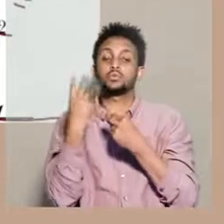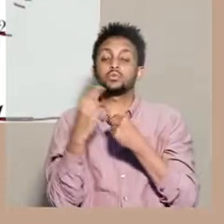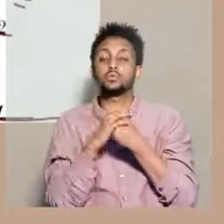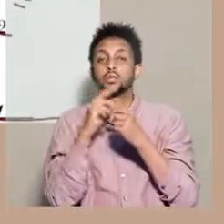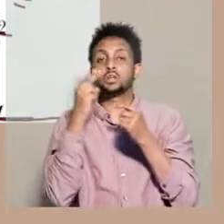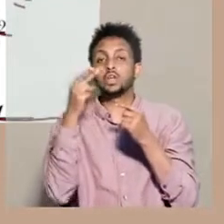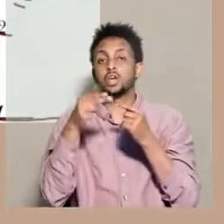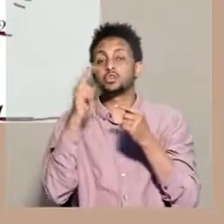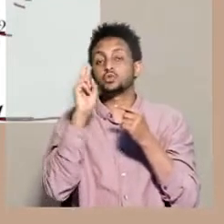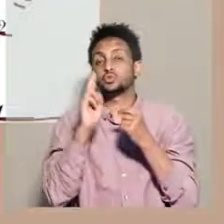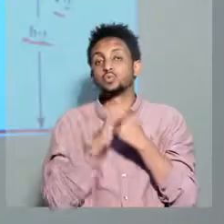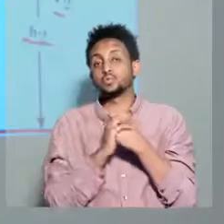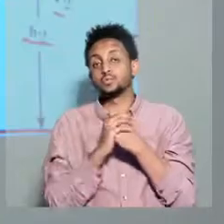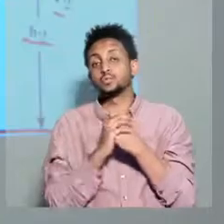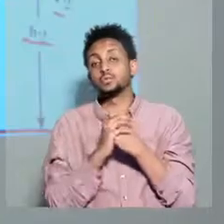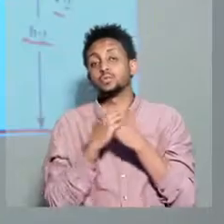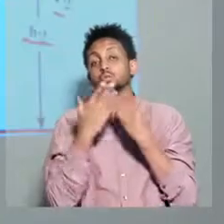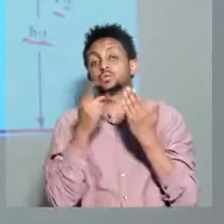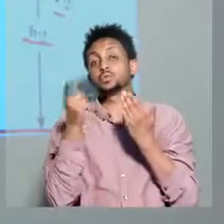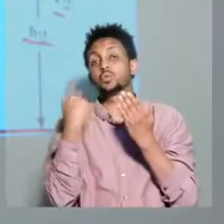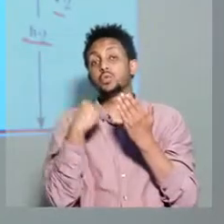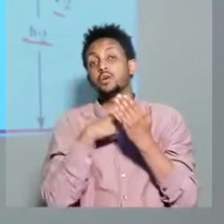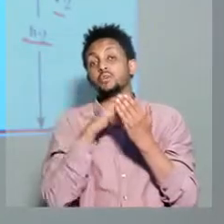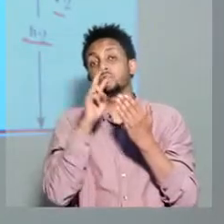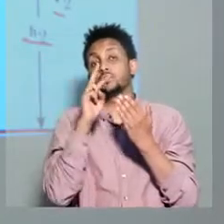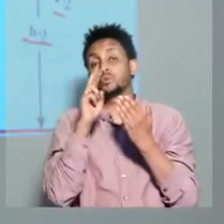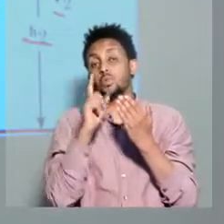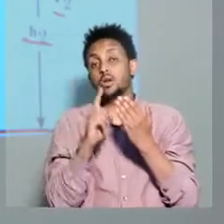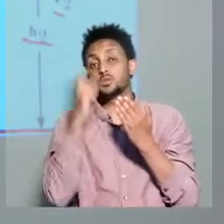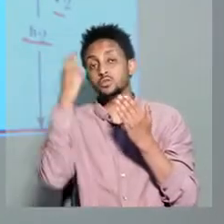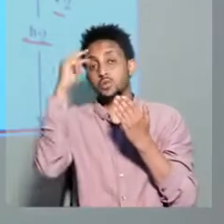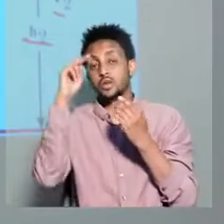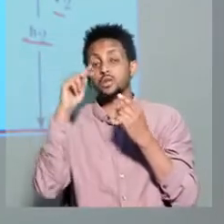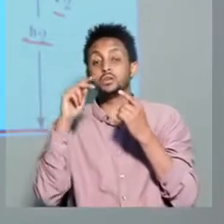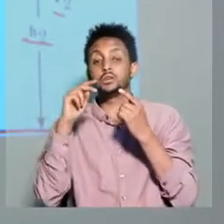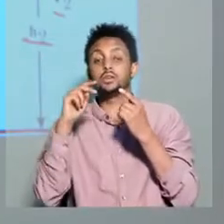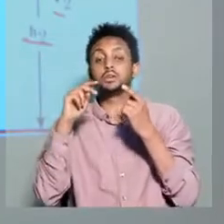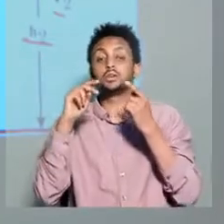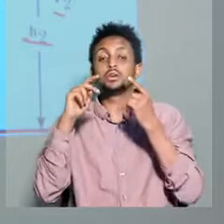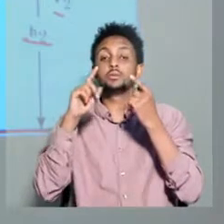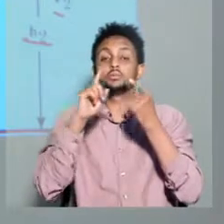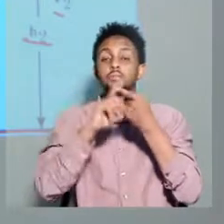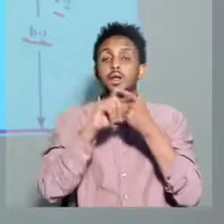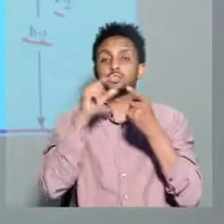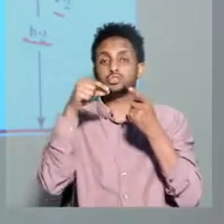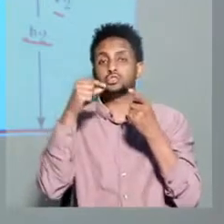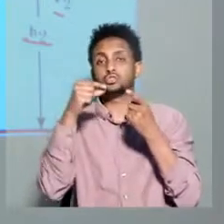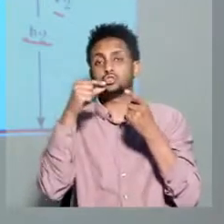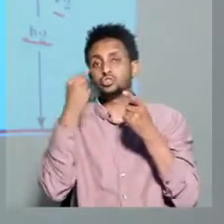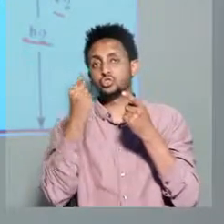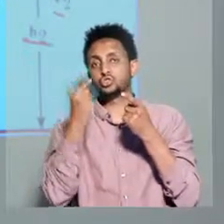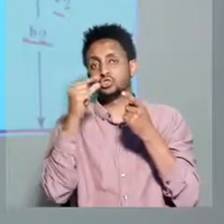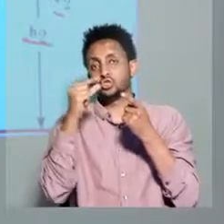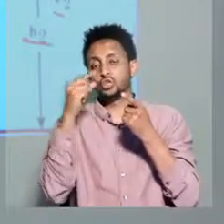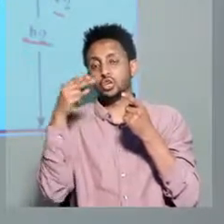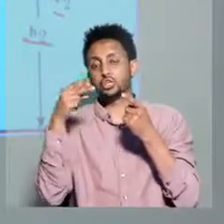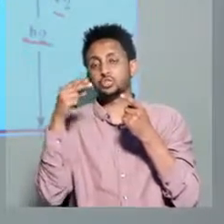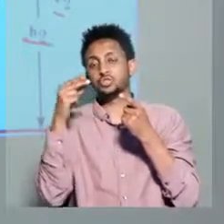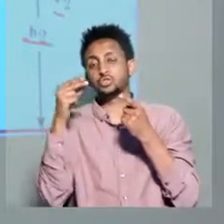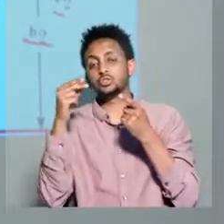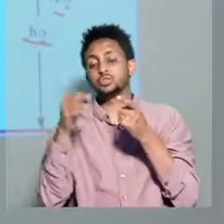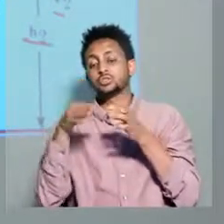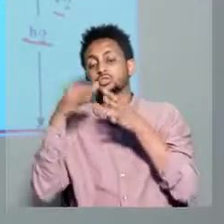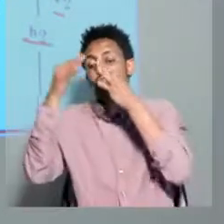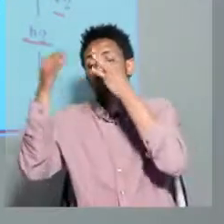h2, elevation h2. So here v1 squared over 2, g times h1, p1 over rho g. Here let's